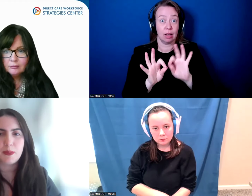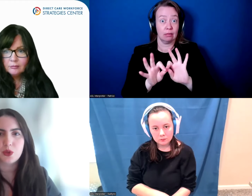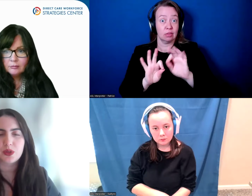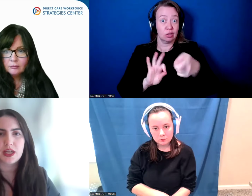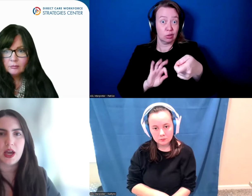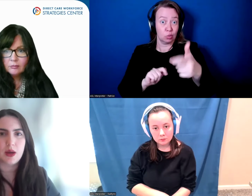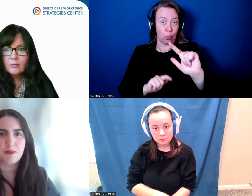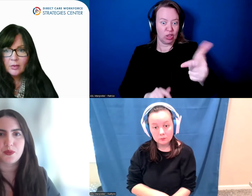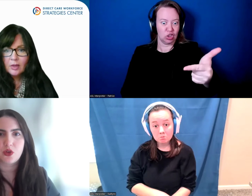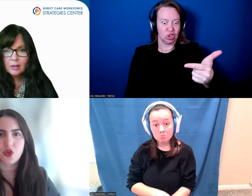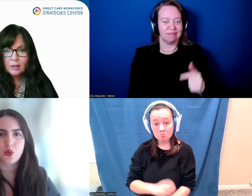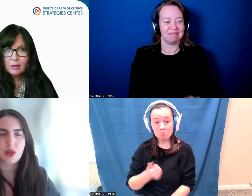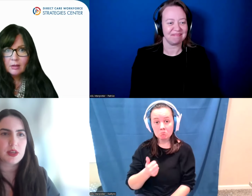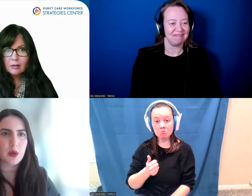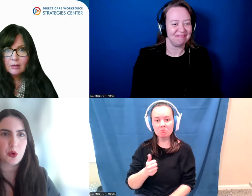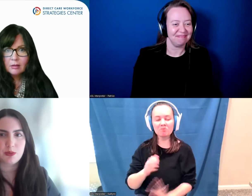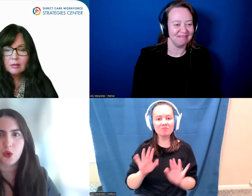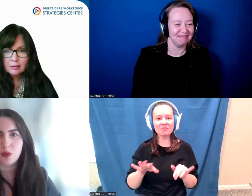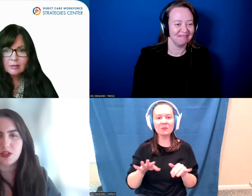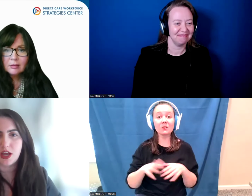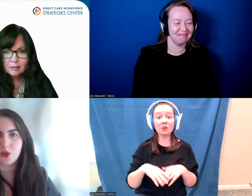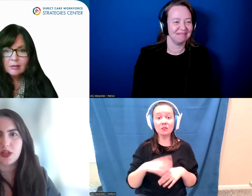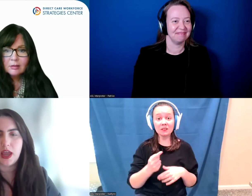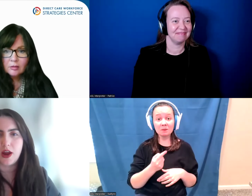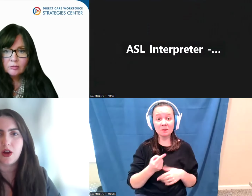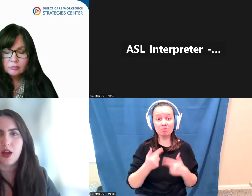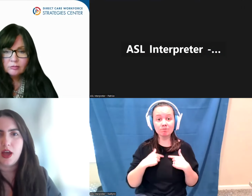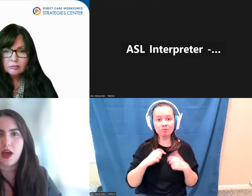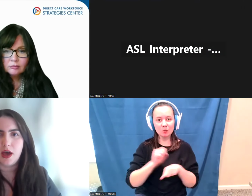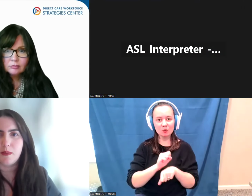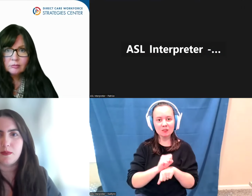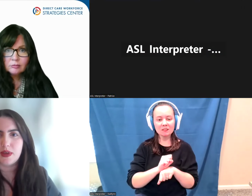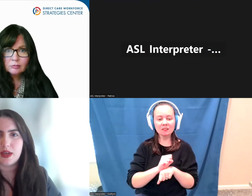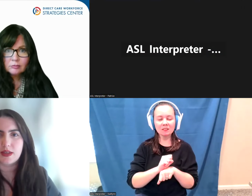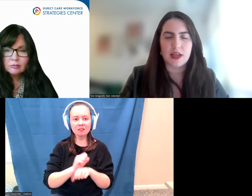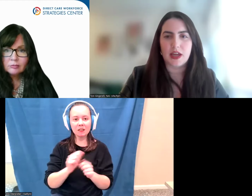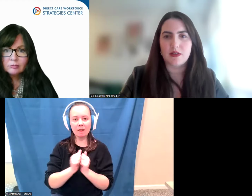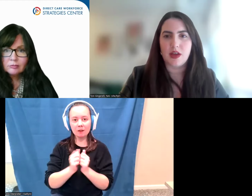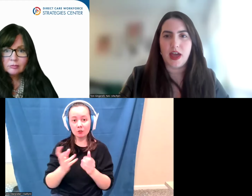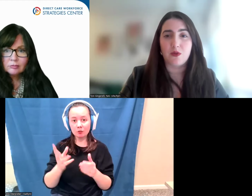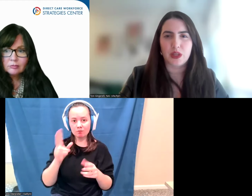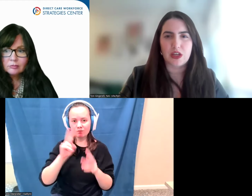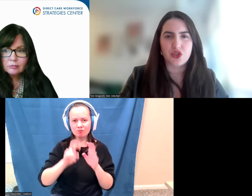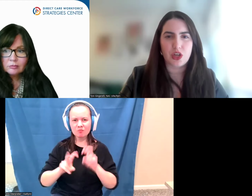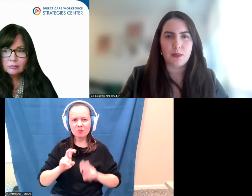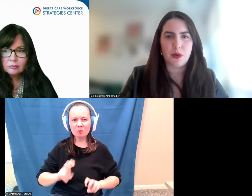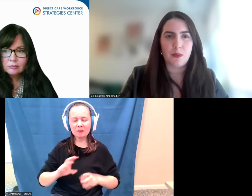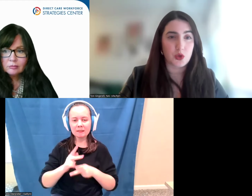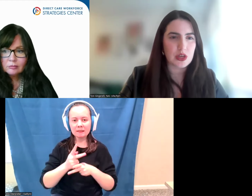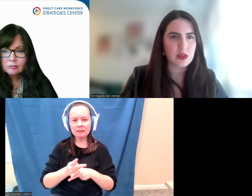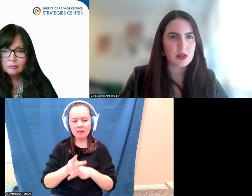Yeah, absolutely. So something that we're exploring with Together in Care is, again, that